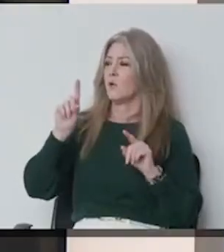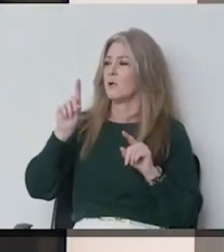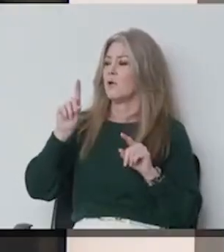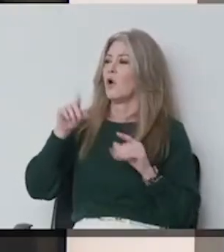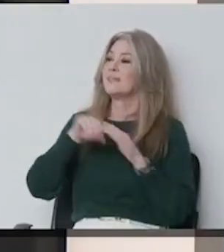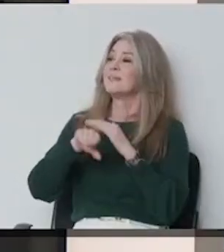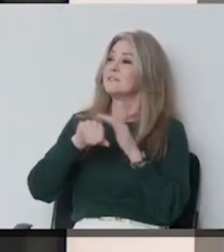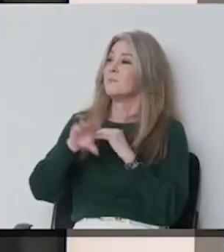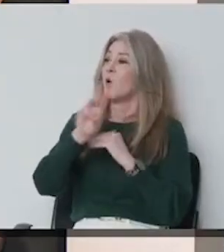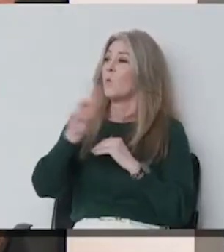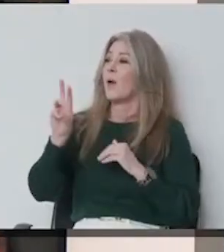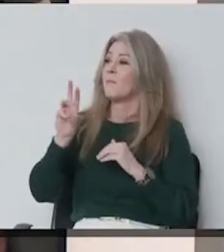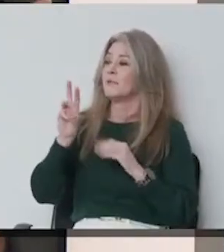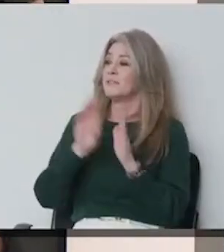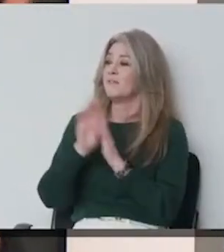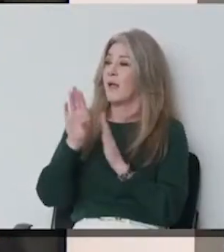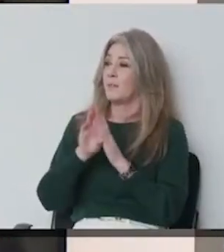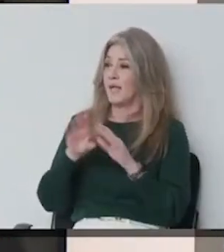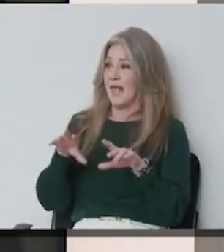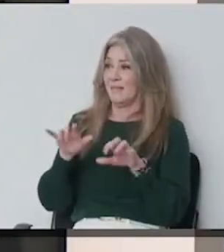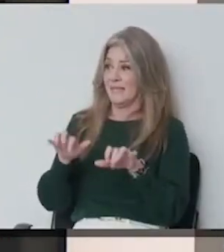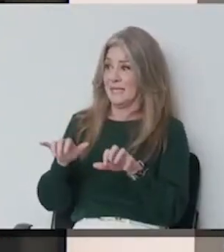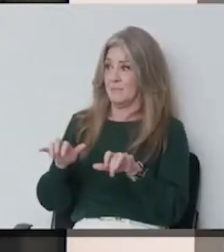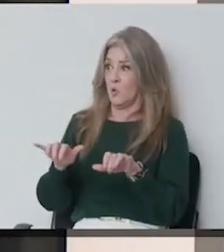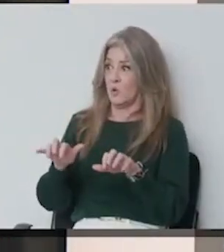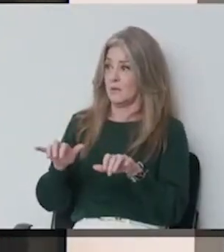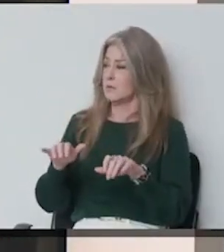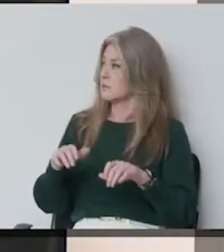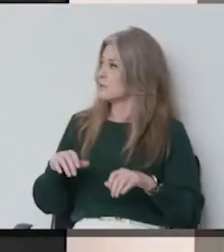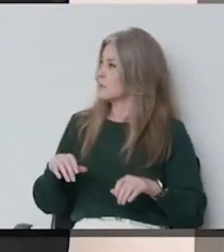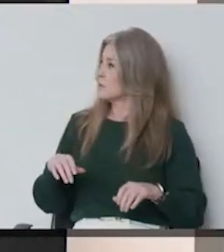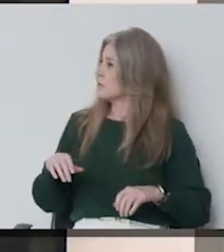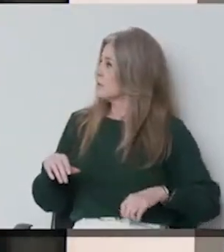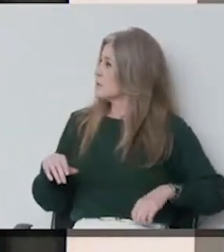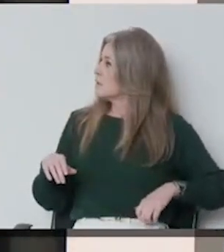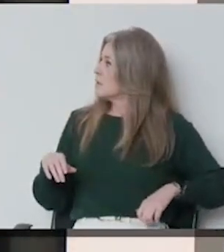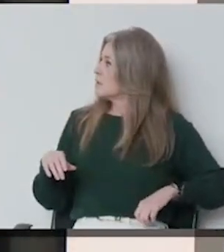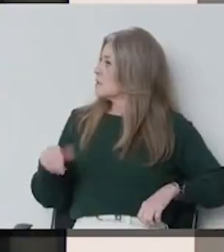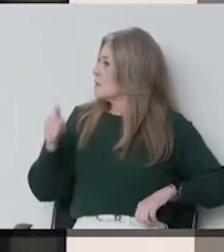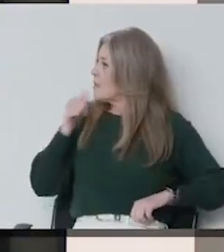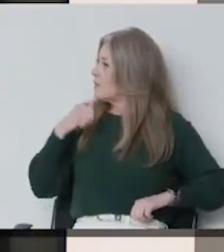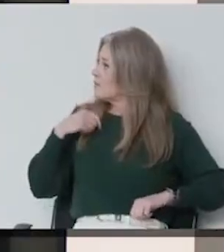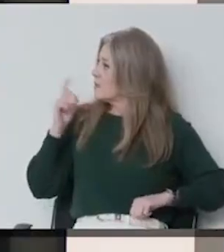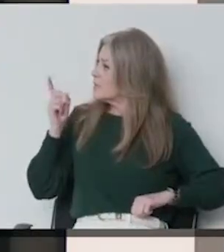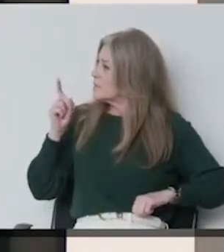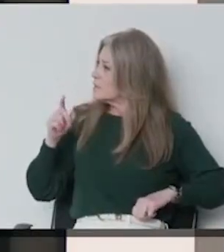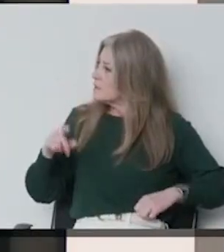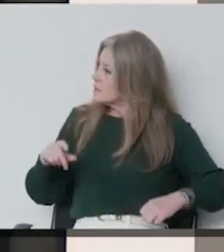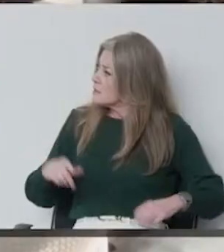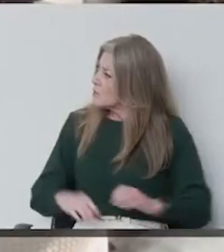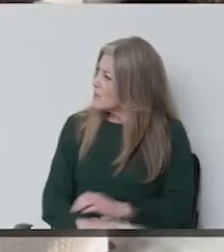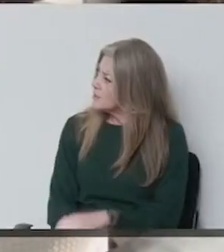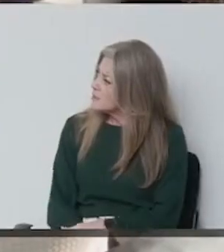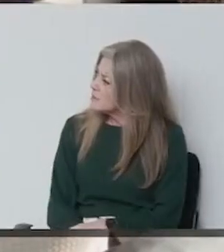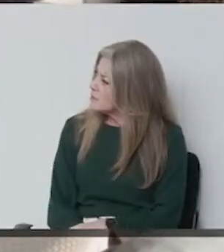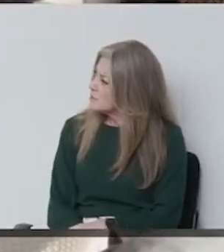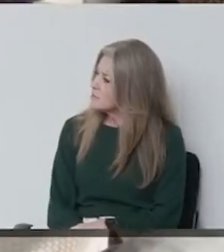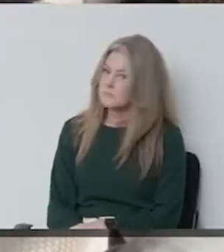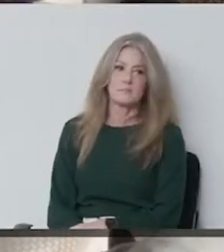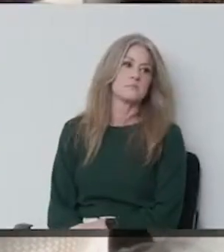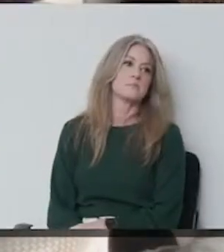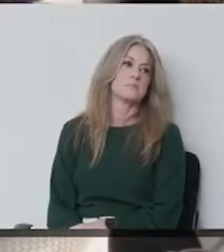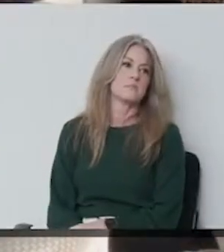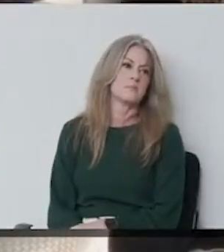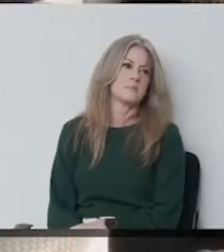test it with a keyboard. So I want you to look out. There's going to be a Vanna moment, so be looking for that.